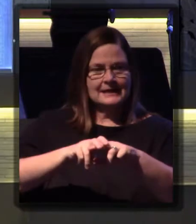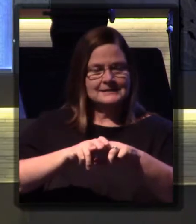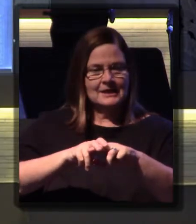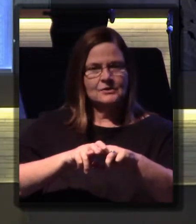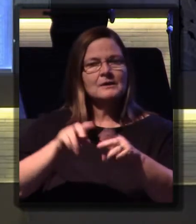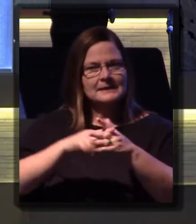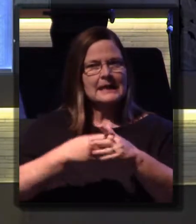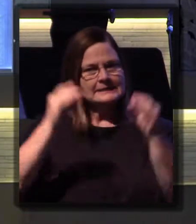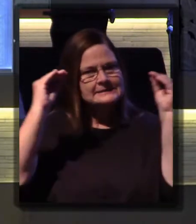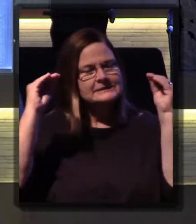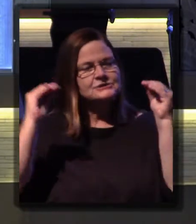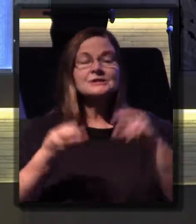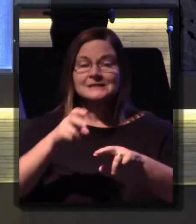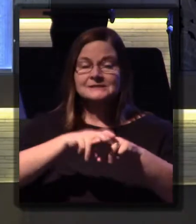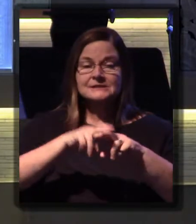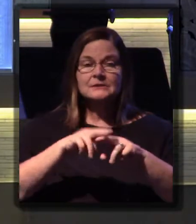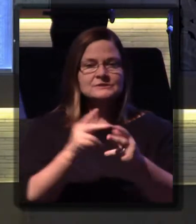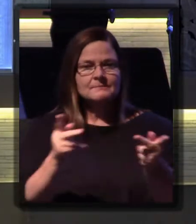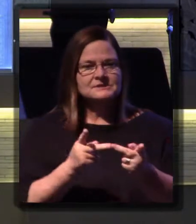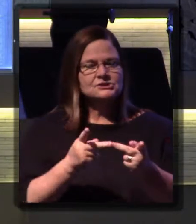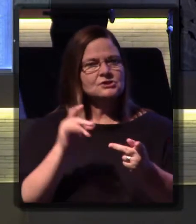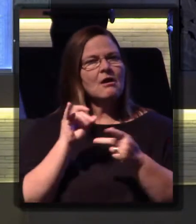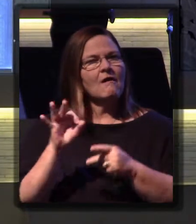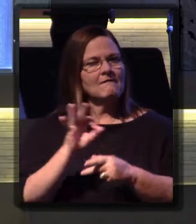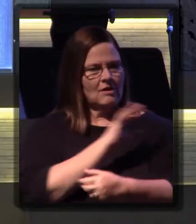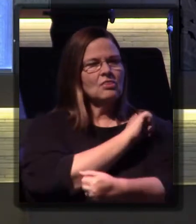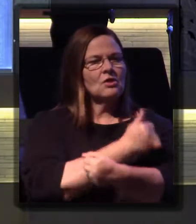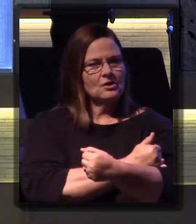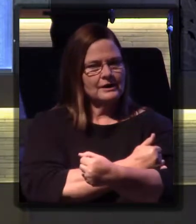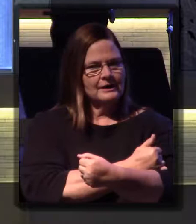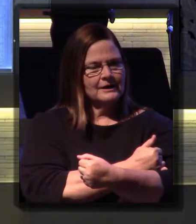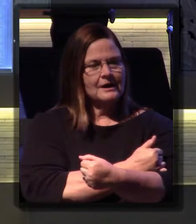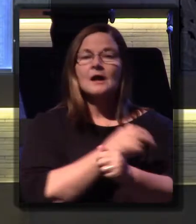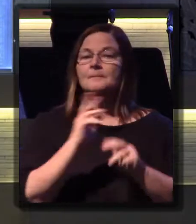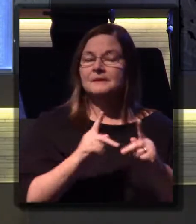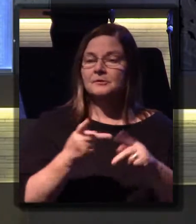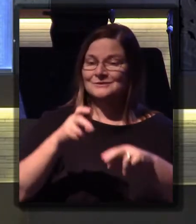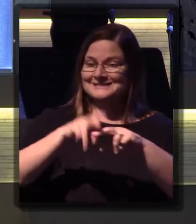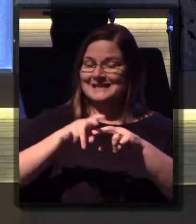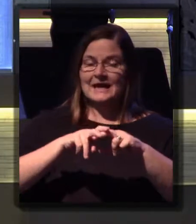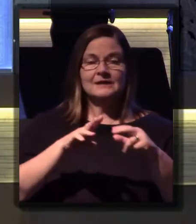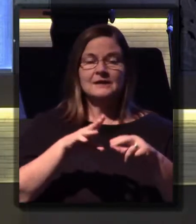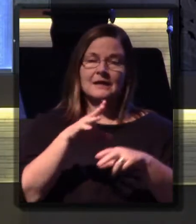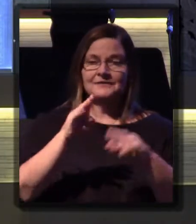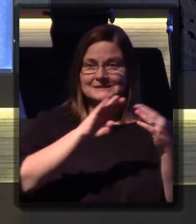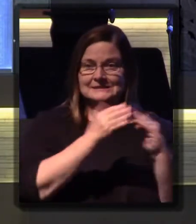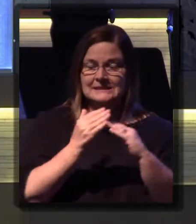Covenant Scriptures Yeshua says that, and he sat down and began to teach them. Sitting was the position of